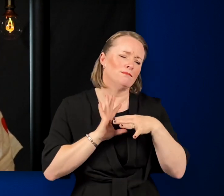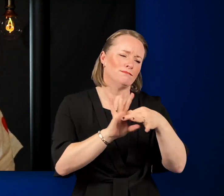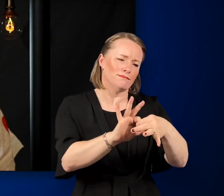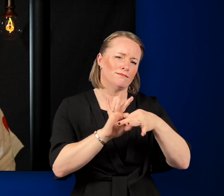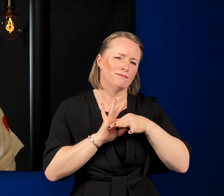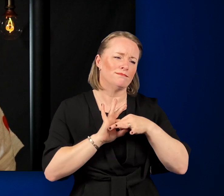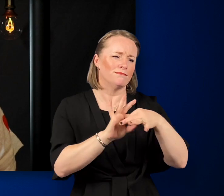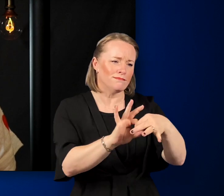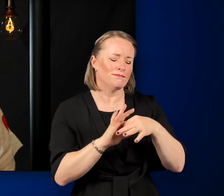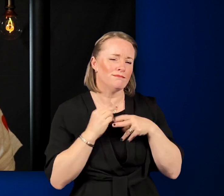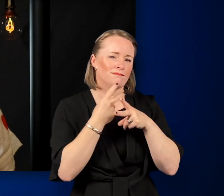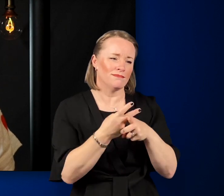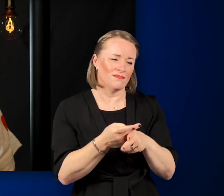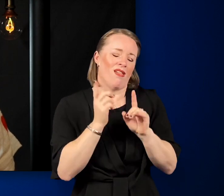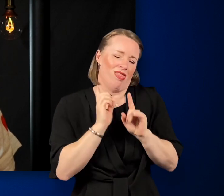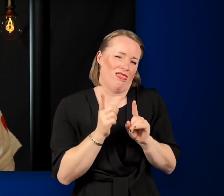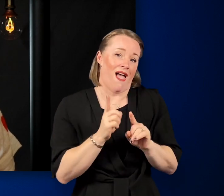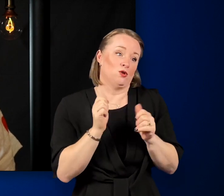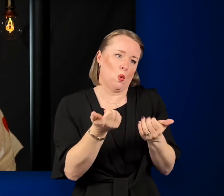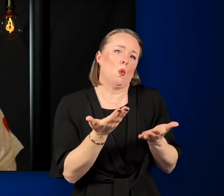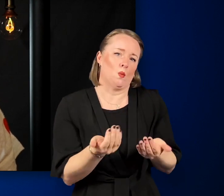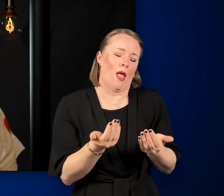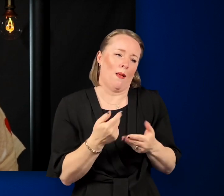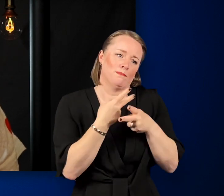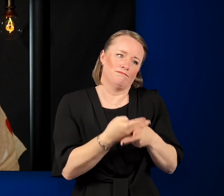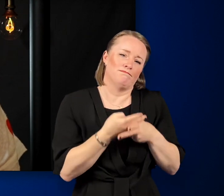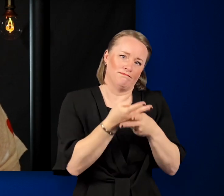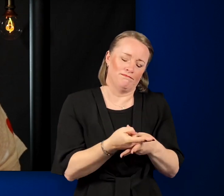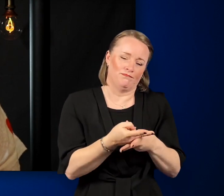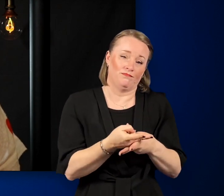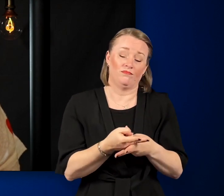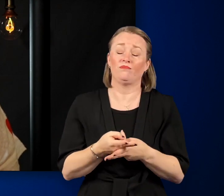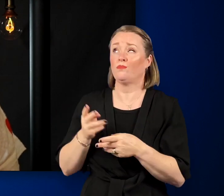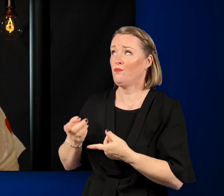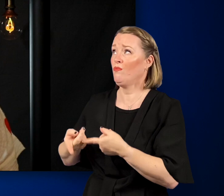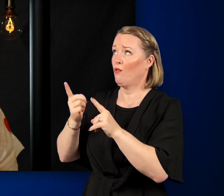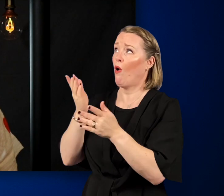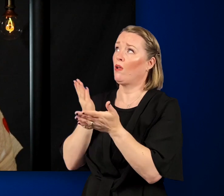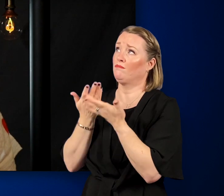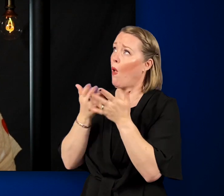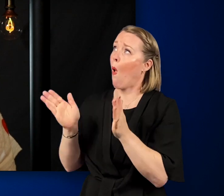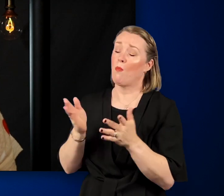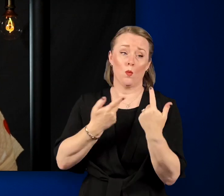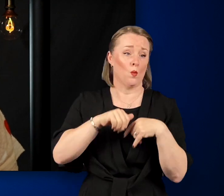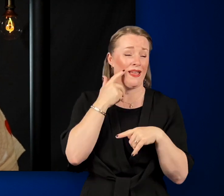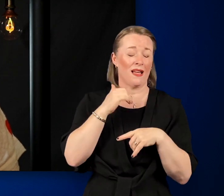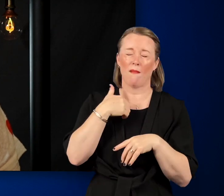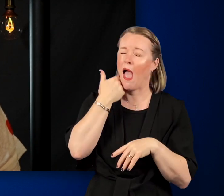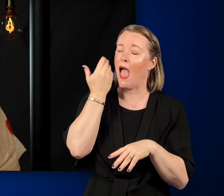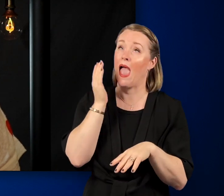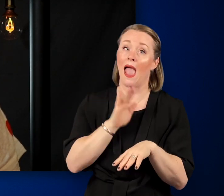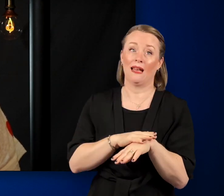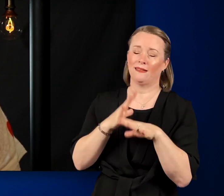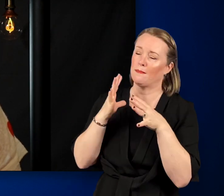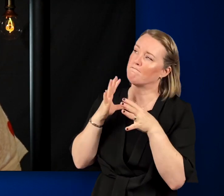up. And God says to us, walk right in any time. I always have time for you,